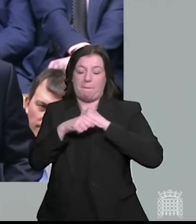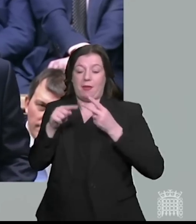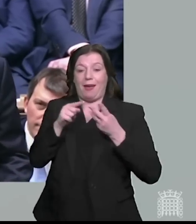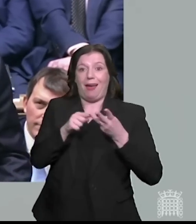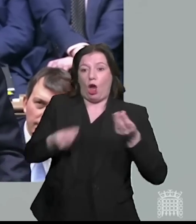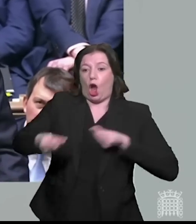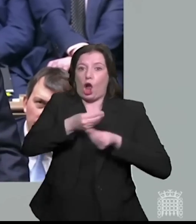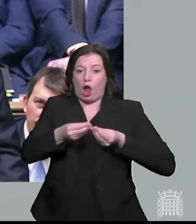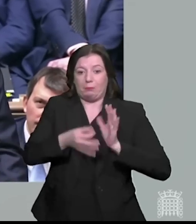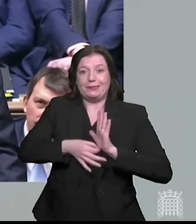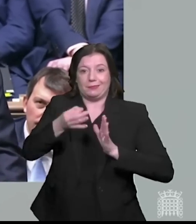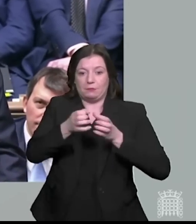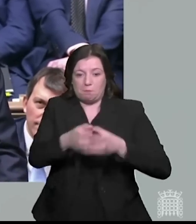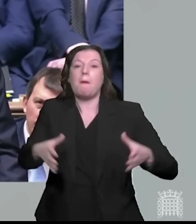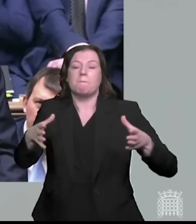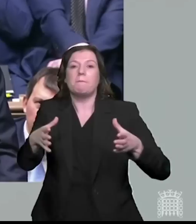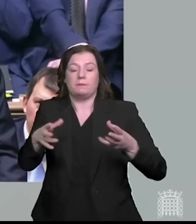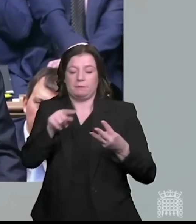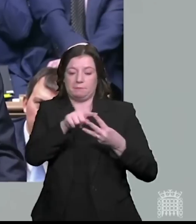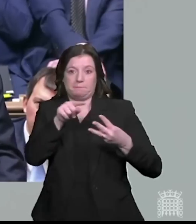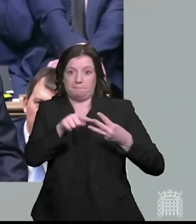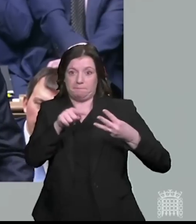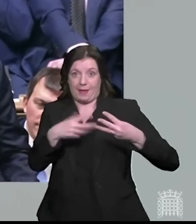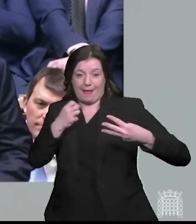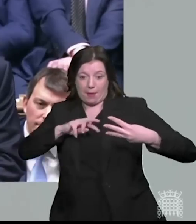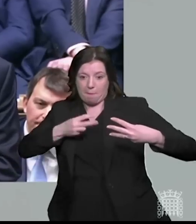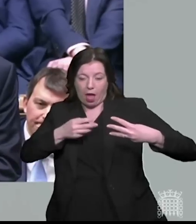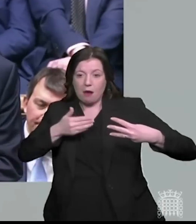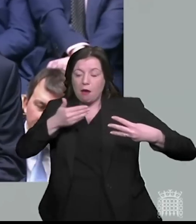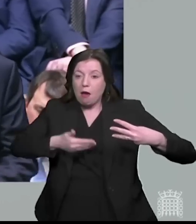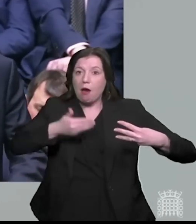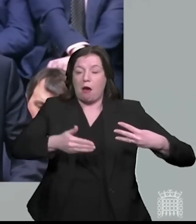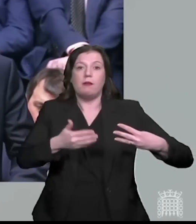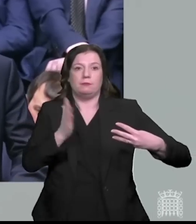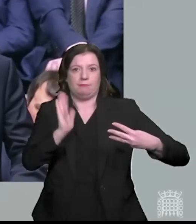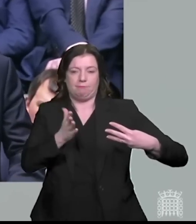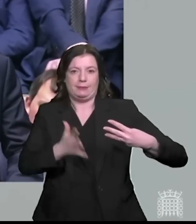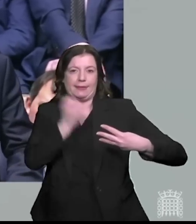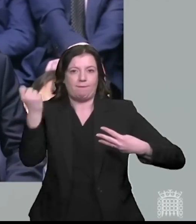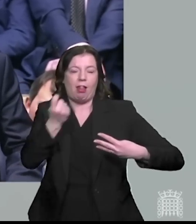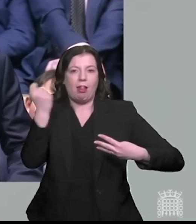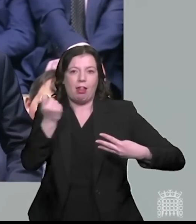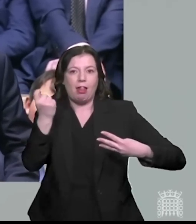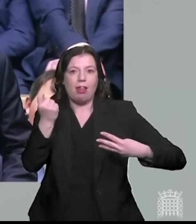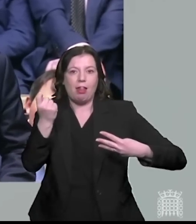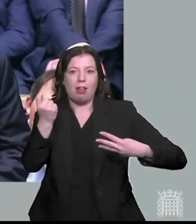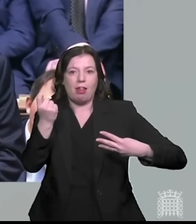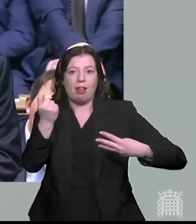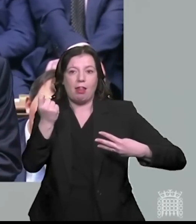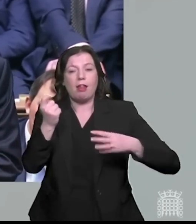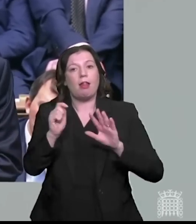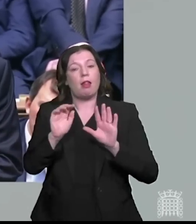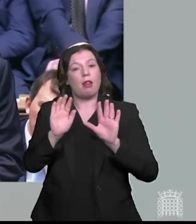economy growing. Yeah. We are following the plan and the plan is working. Yeah. But that's